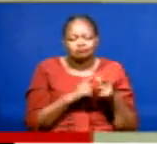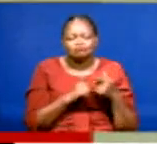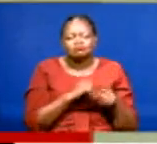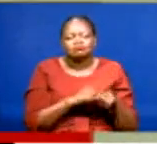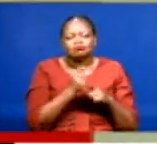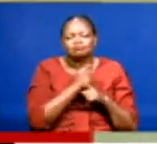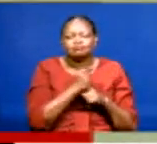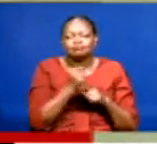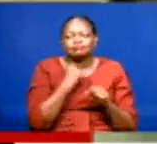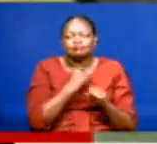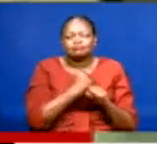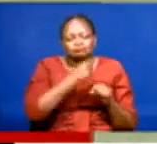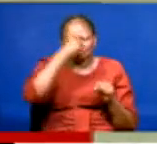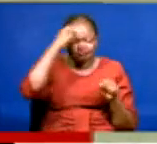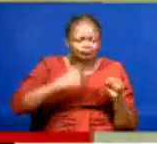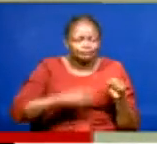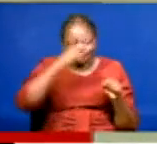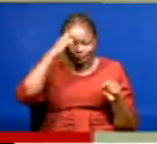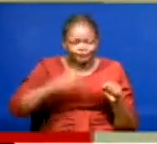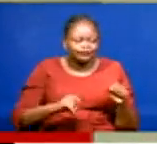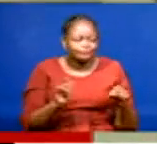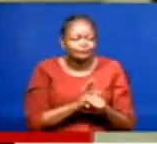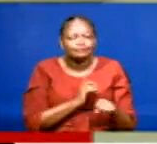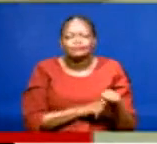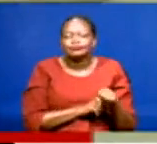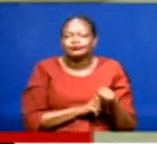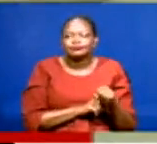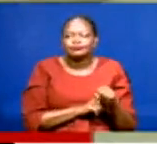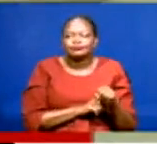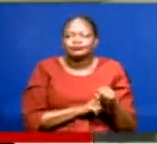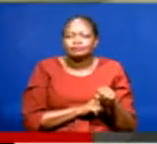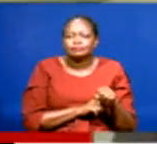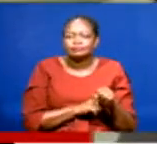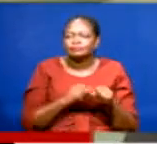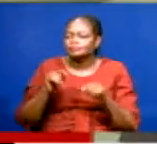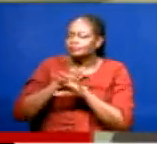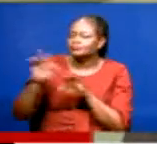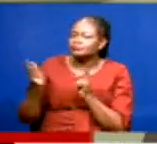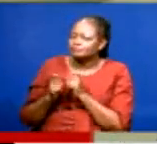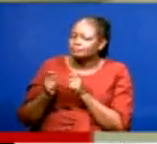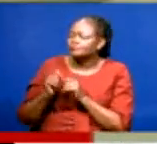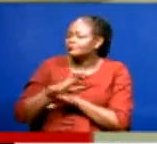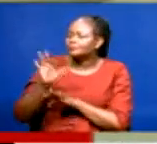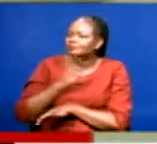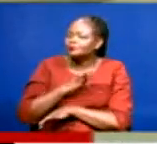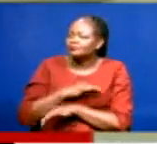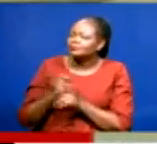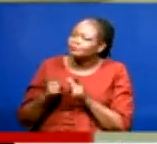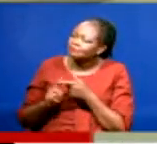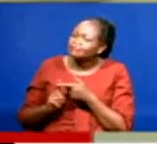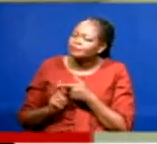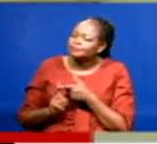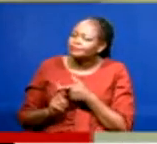you have to sweat. Mm-hmm. Like sweat all the time. Mm-hmm. Yeah. Yes, of course. If no pain, then there is no gain. And also,